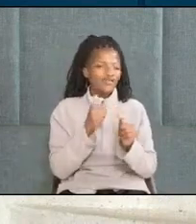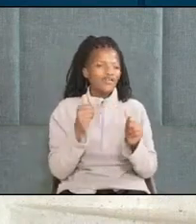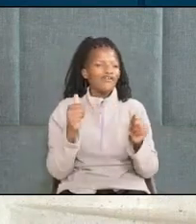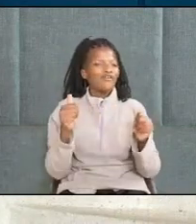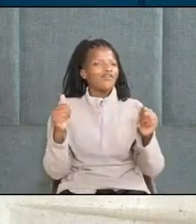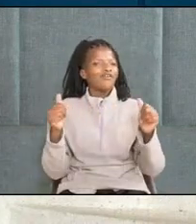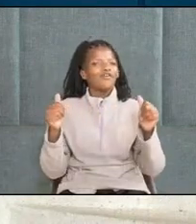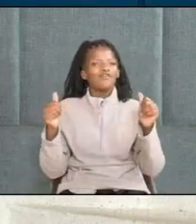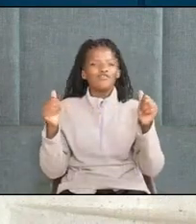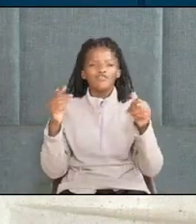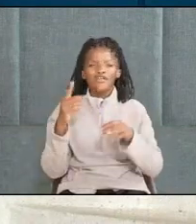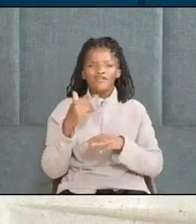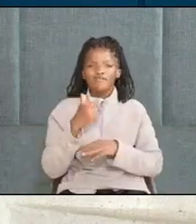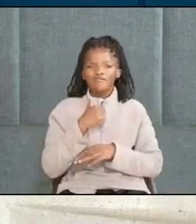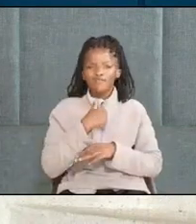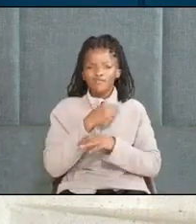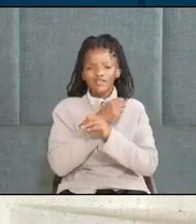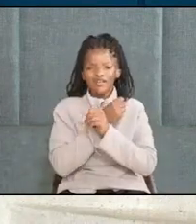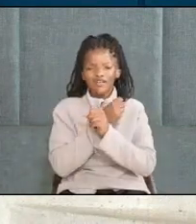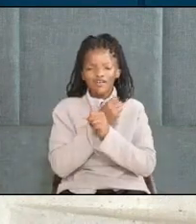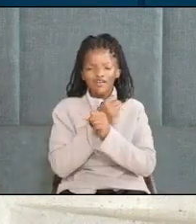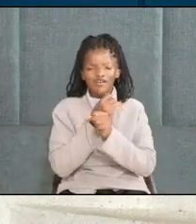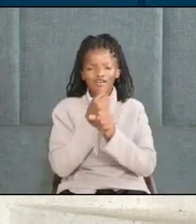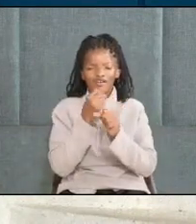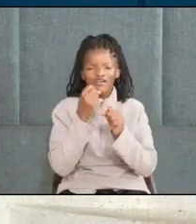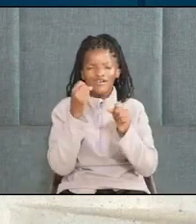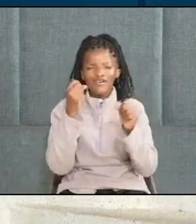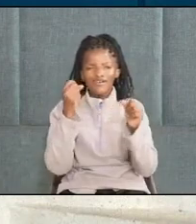my hope